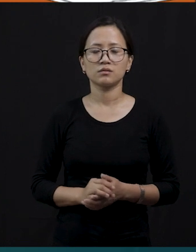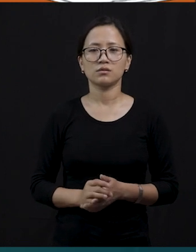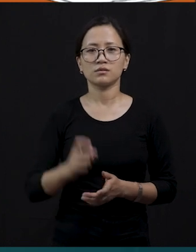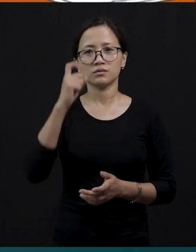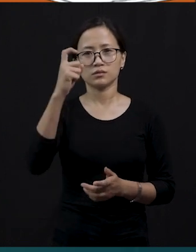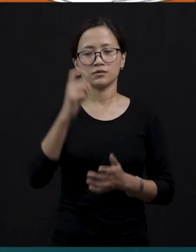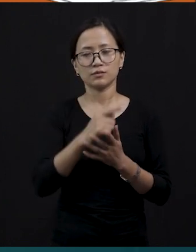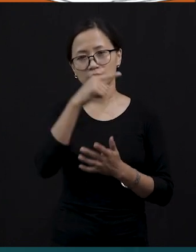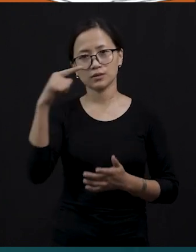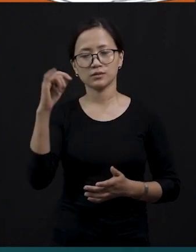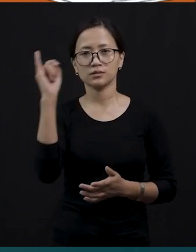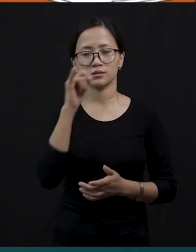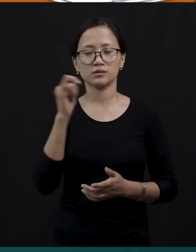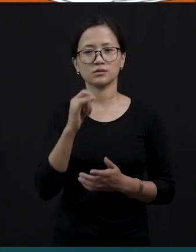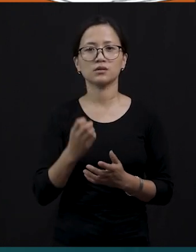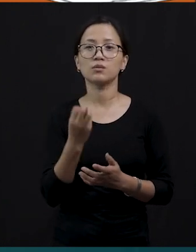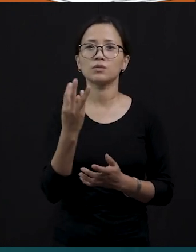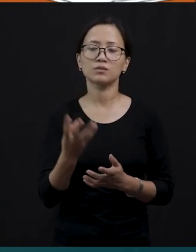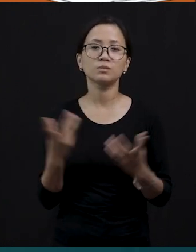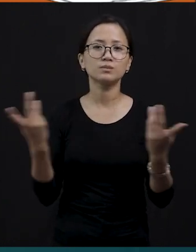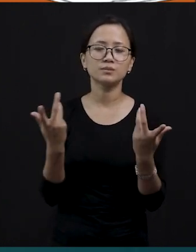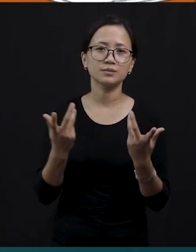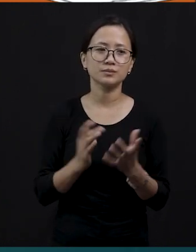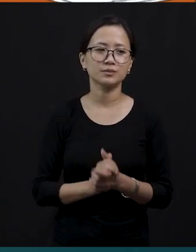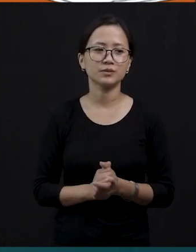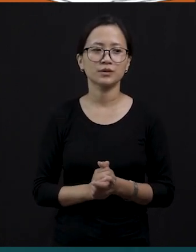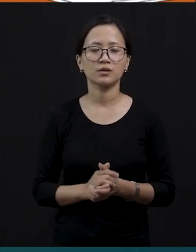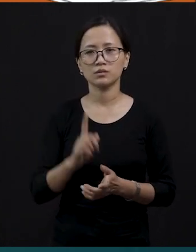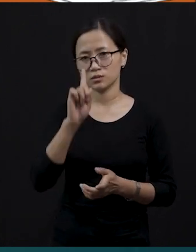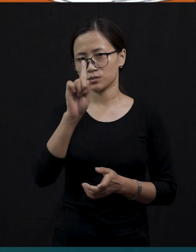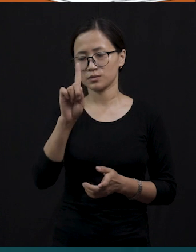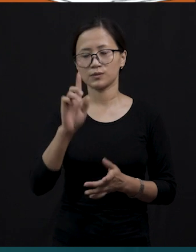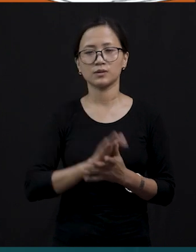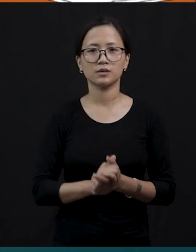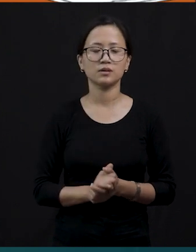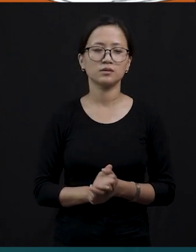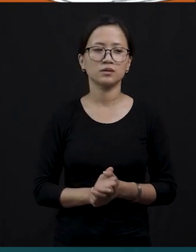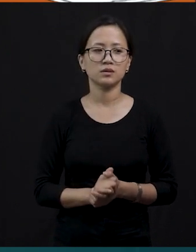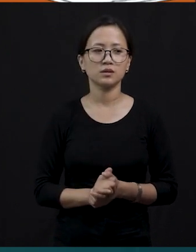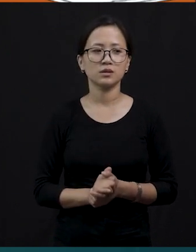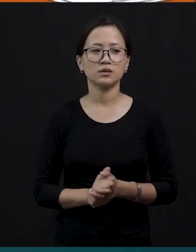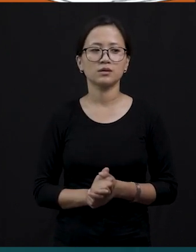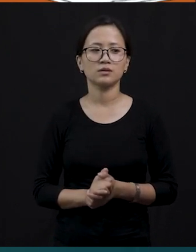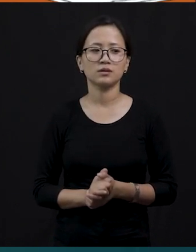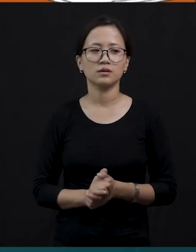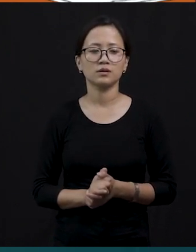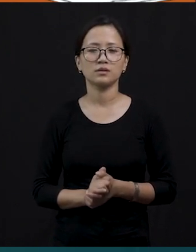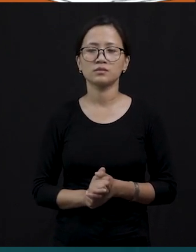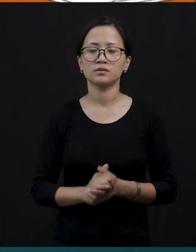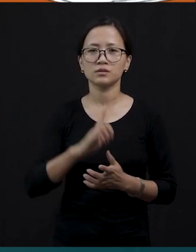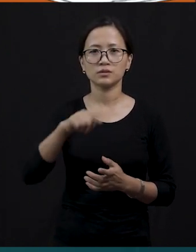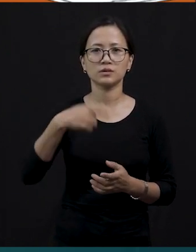here 7 minus 6. How much it is? Very easy. 1. We will get 1, right? Here we